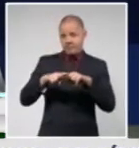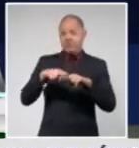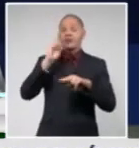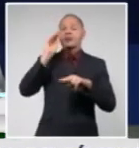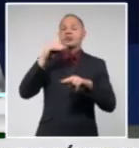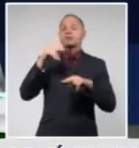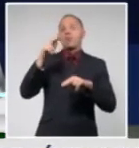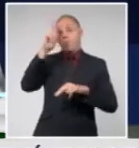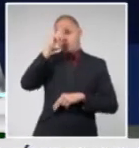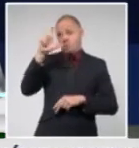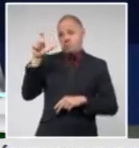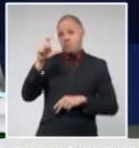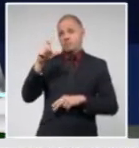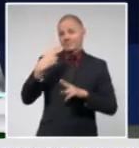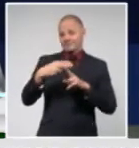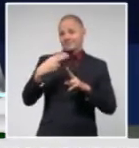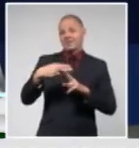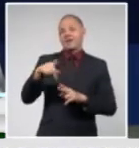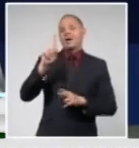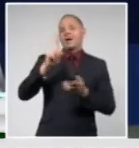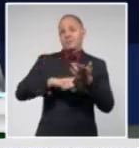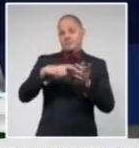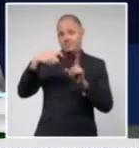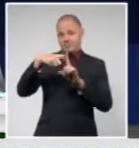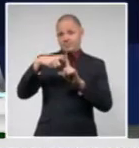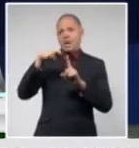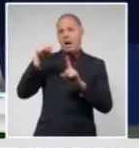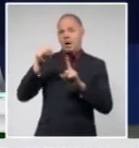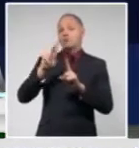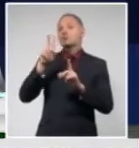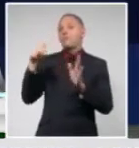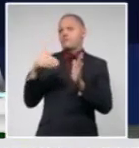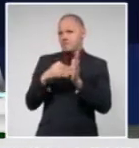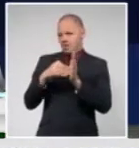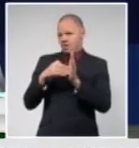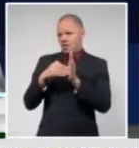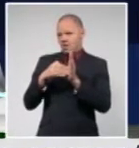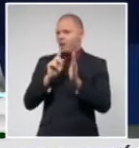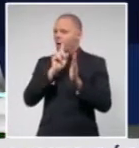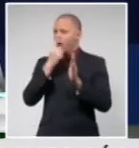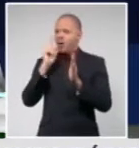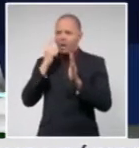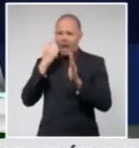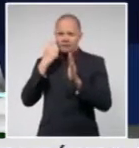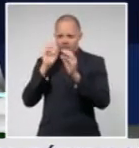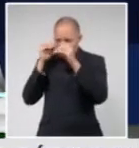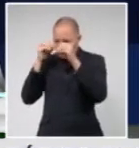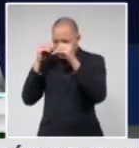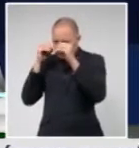2,398 of the samples were processed at the Pedro Curi Tropical Medicine Institute,